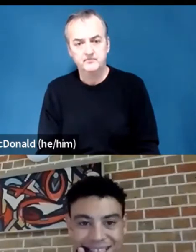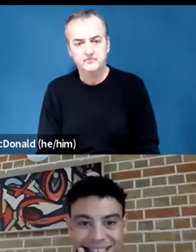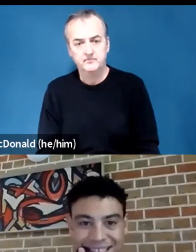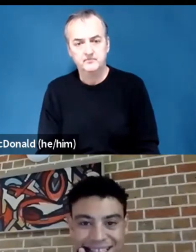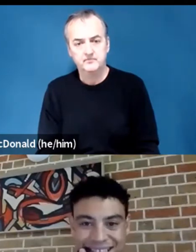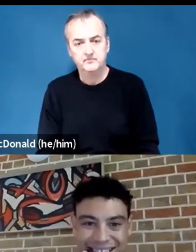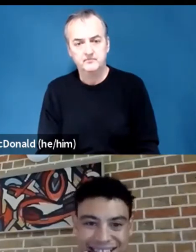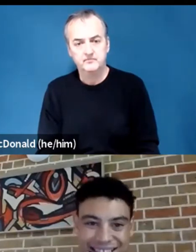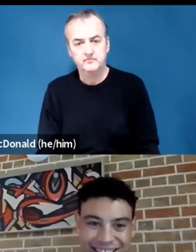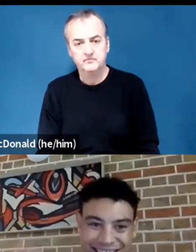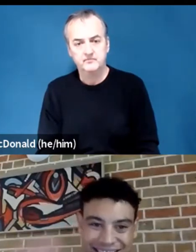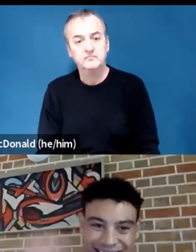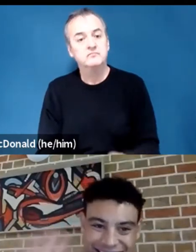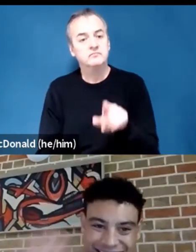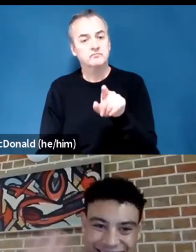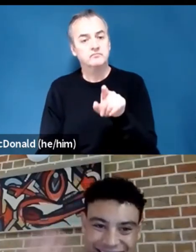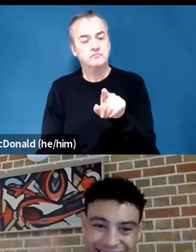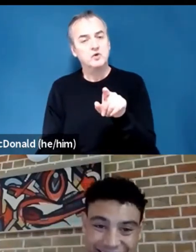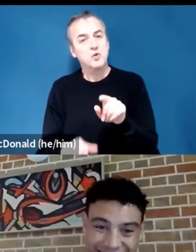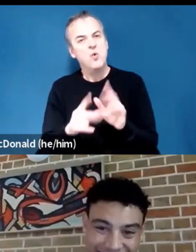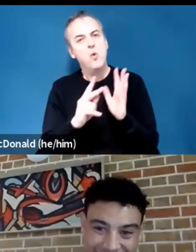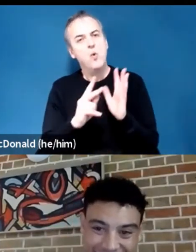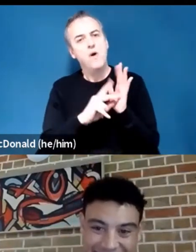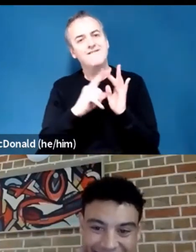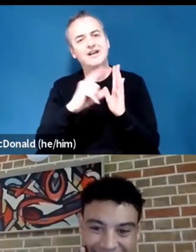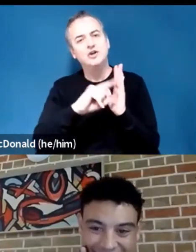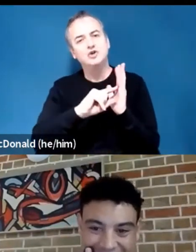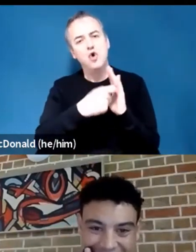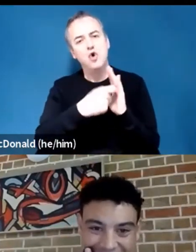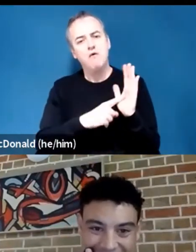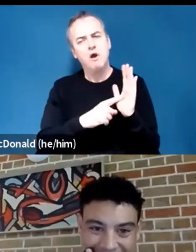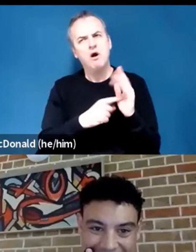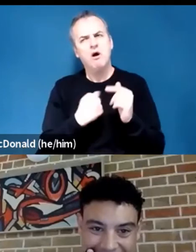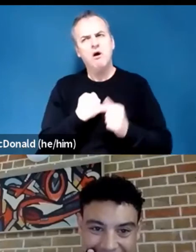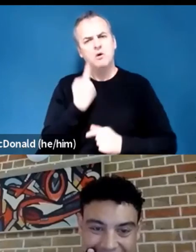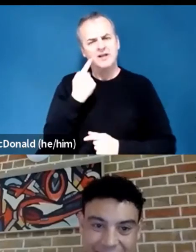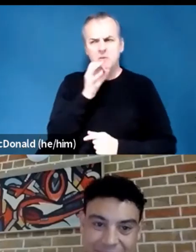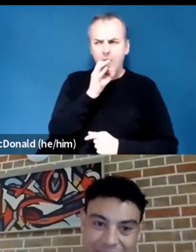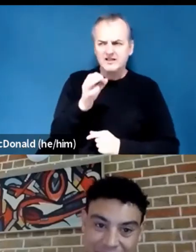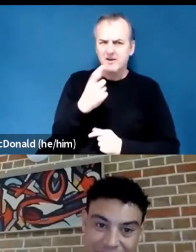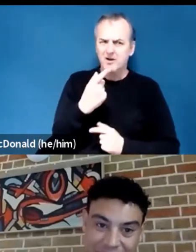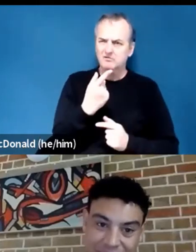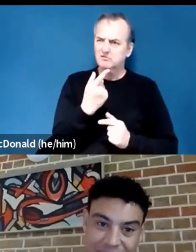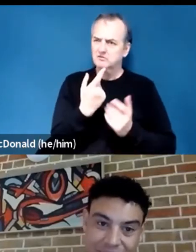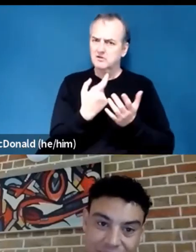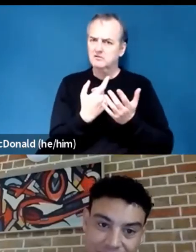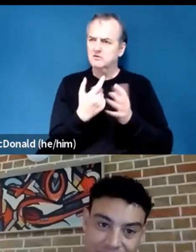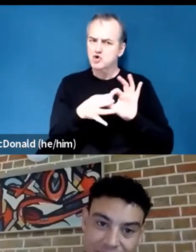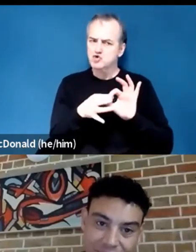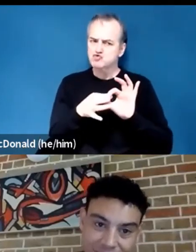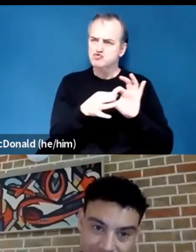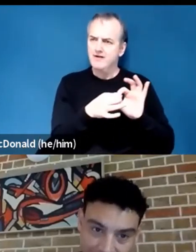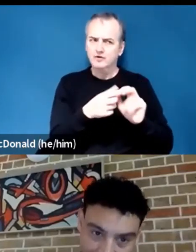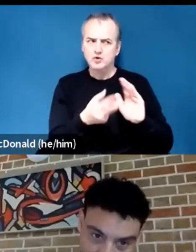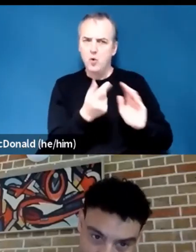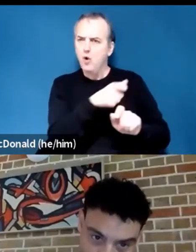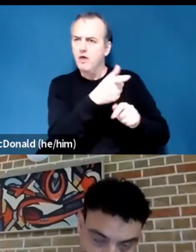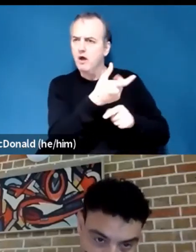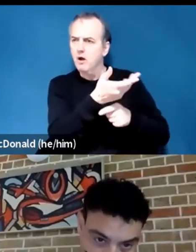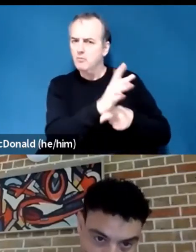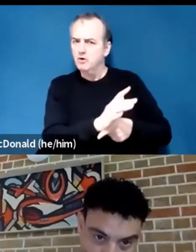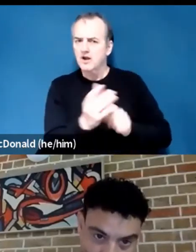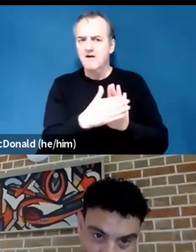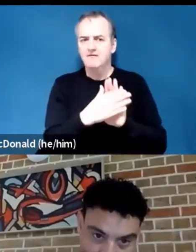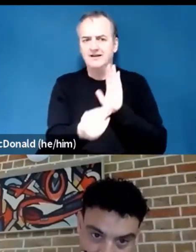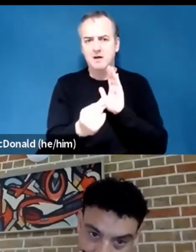You want me to speak? Hello. I was just wondering about the referencing thing, and whether or not you date yourself. So for example,